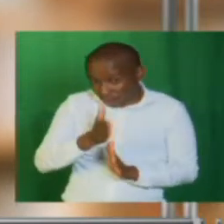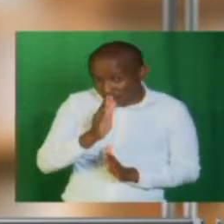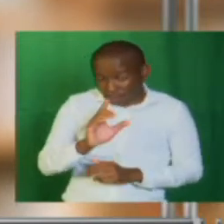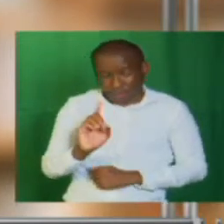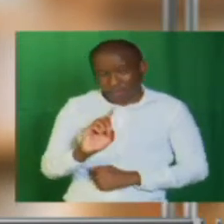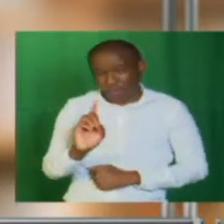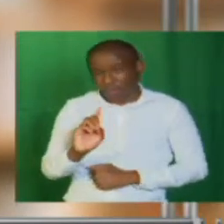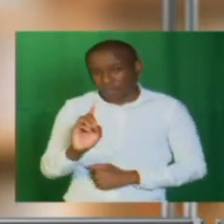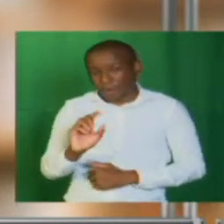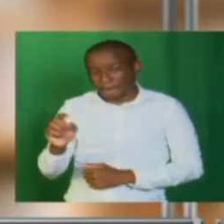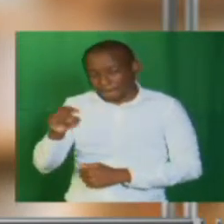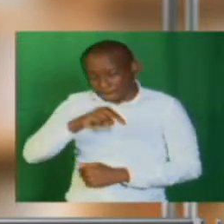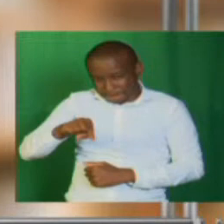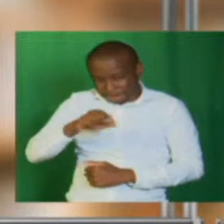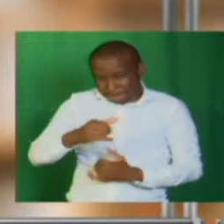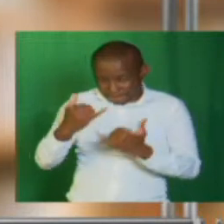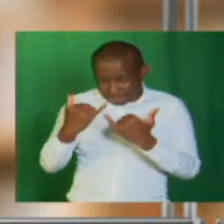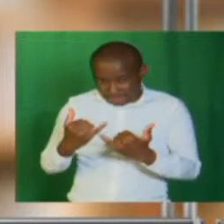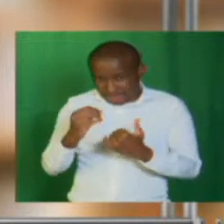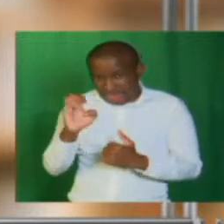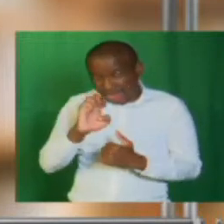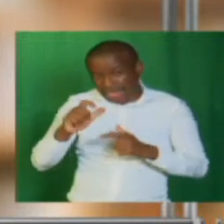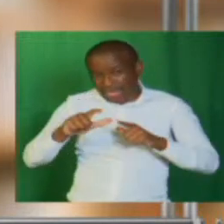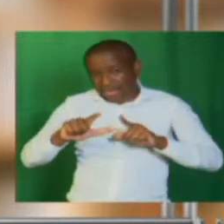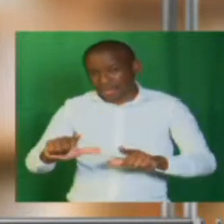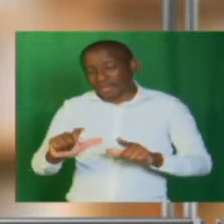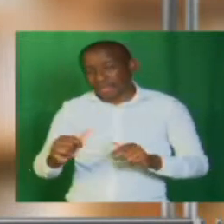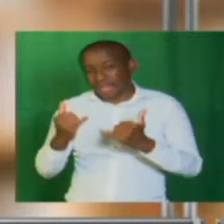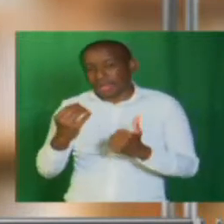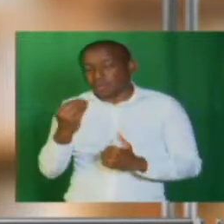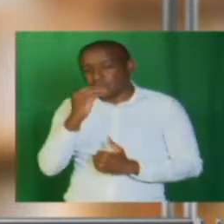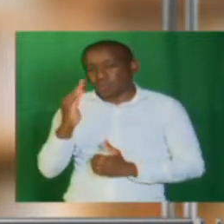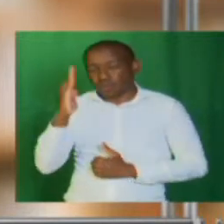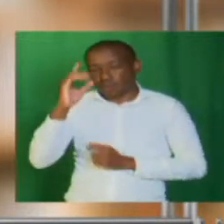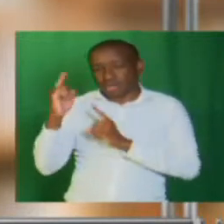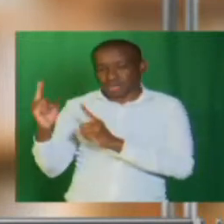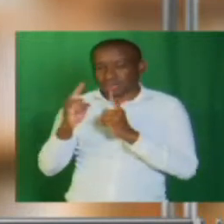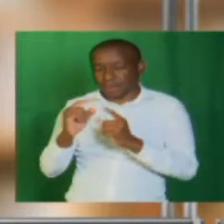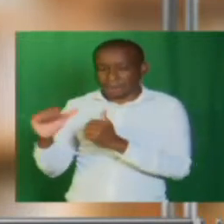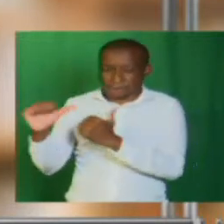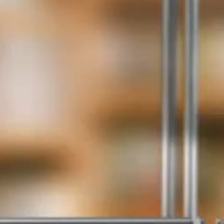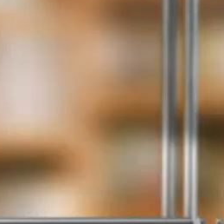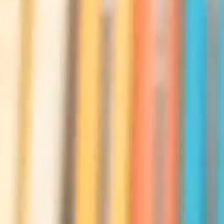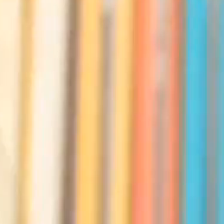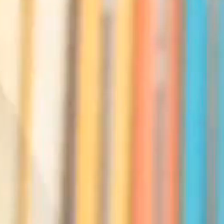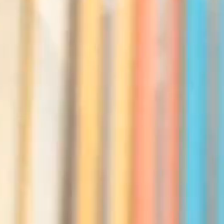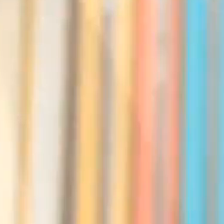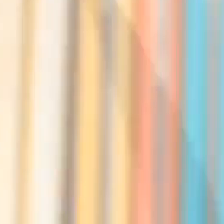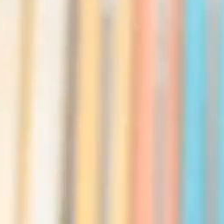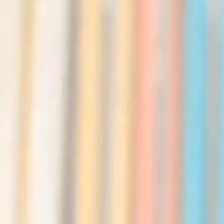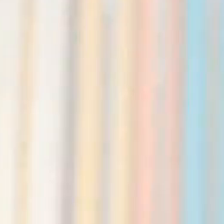anywhere. I will be right back with English language with Winile Dlamini. We'll be right back after this.